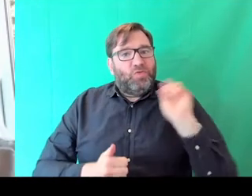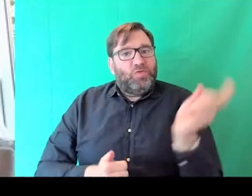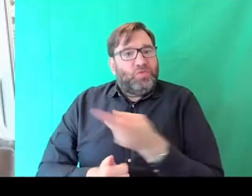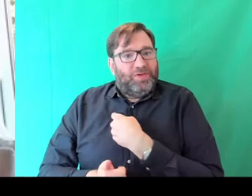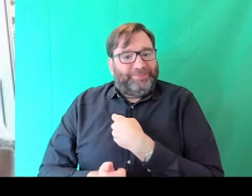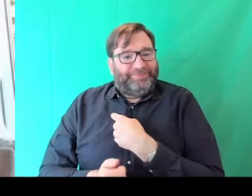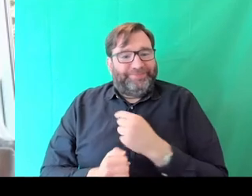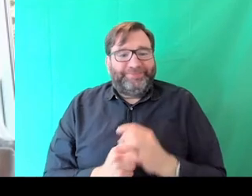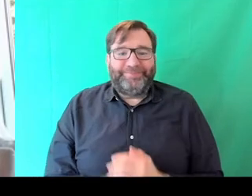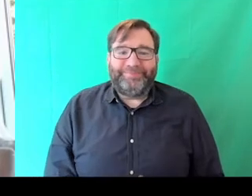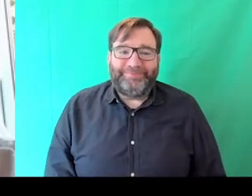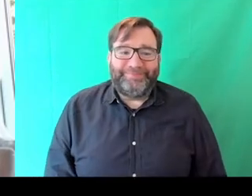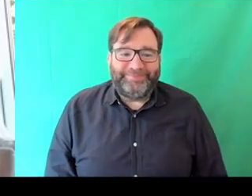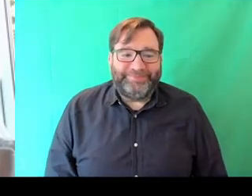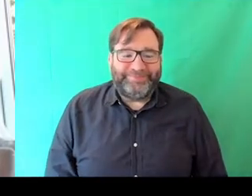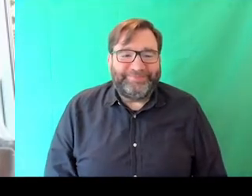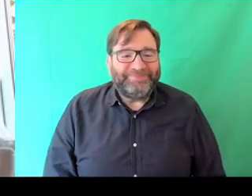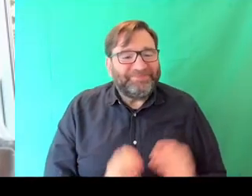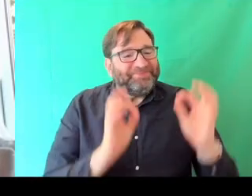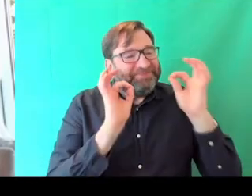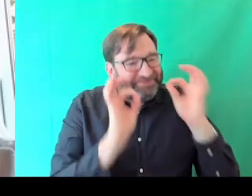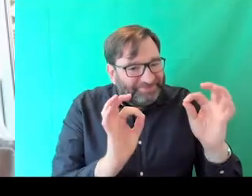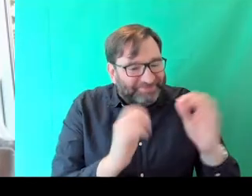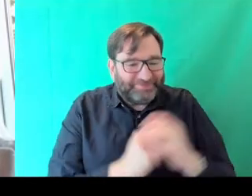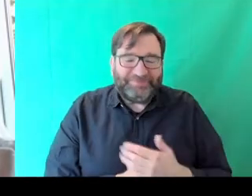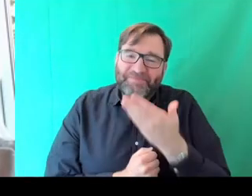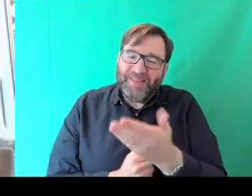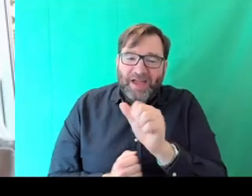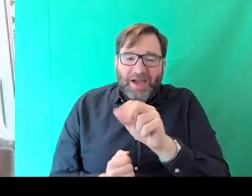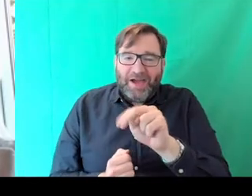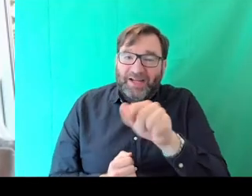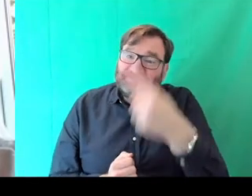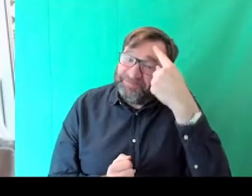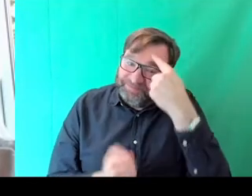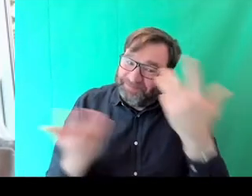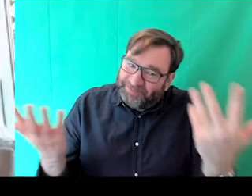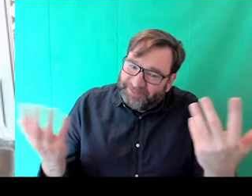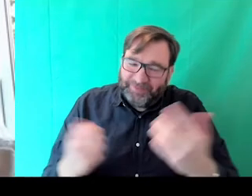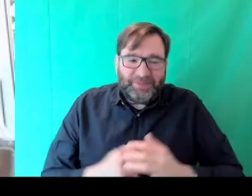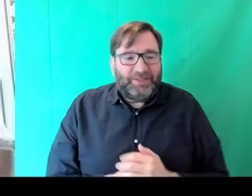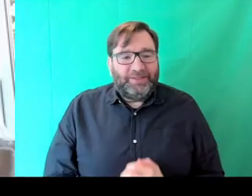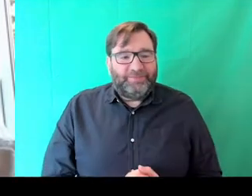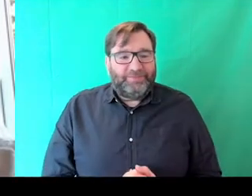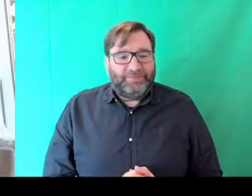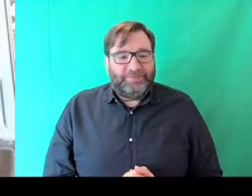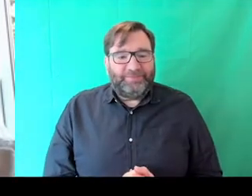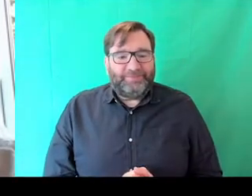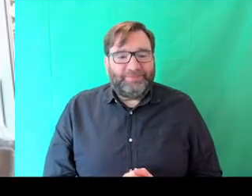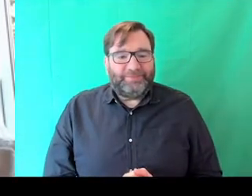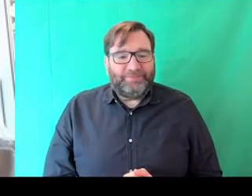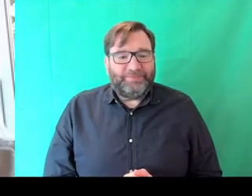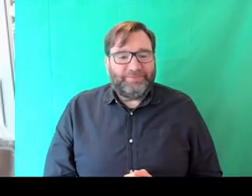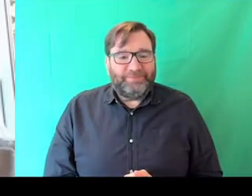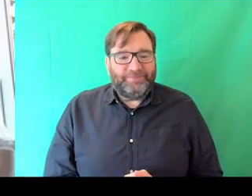I think there were some incredible points. The biggest problem is that every 2 years, people pay attention to the Paralympics and they see us thriving